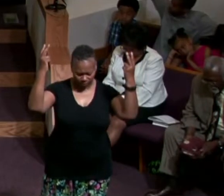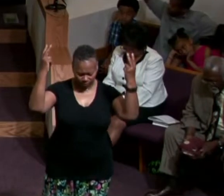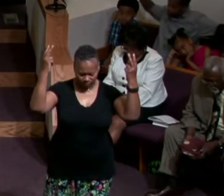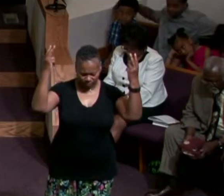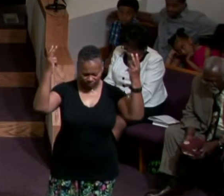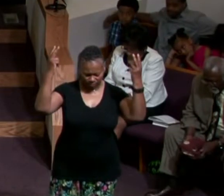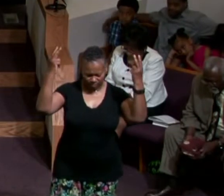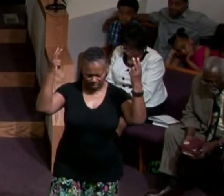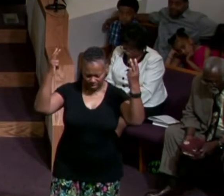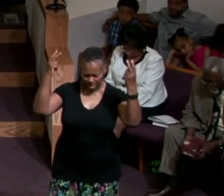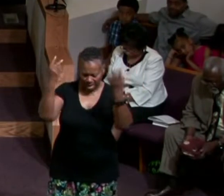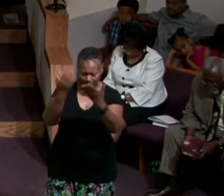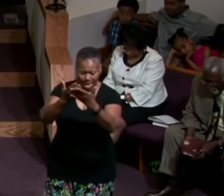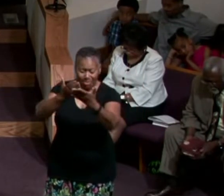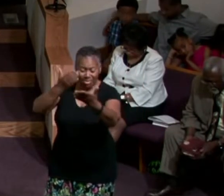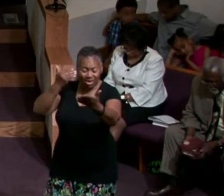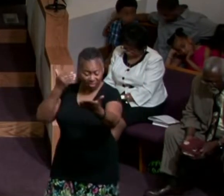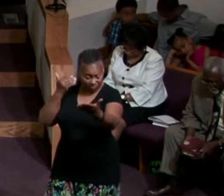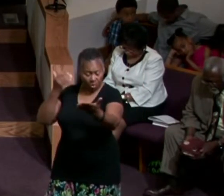Before we go to war,